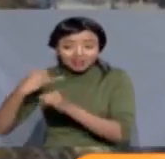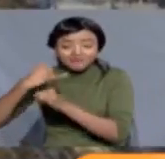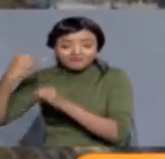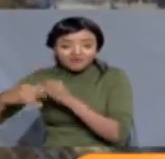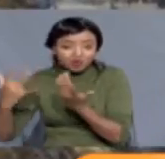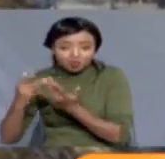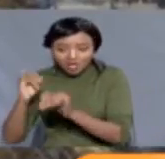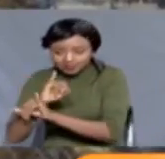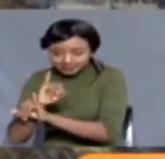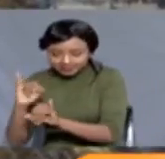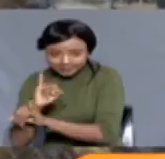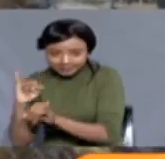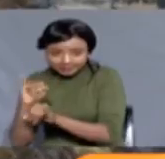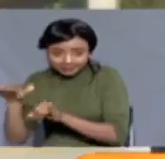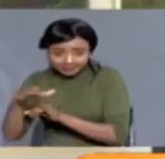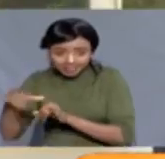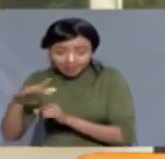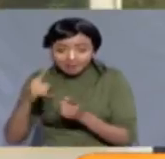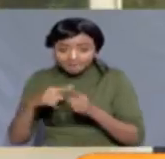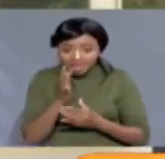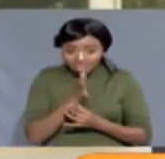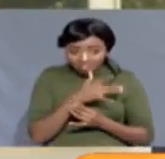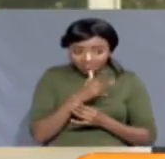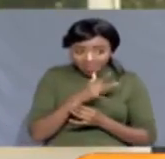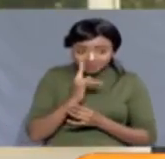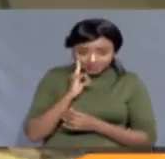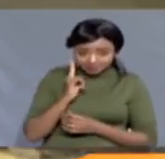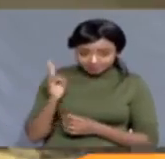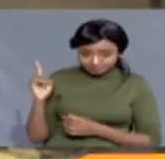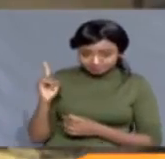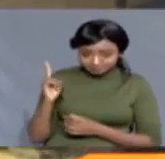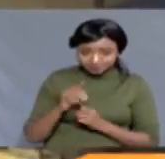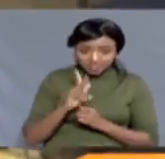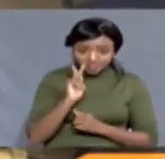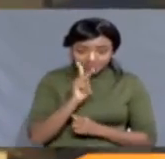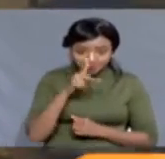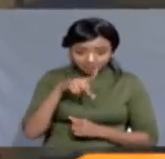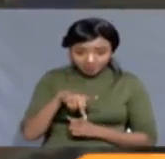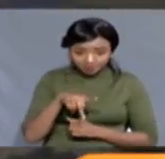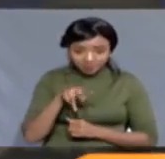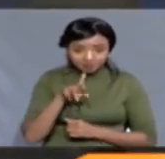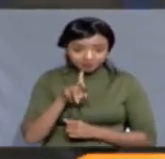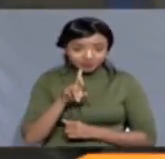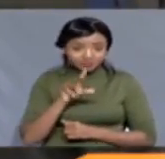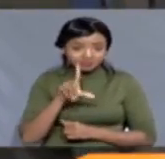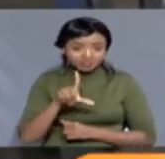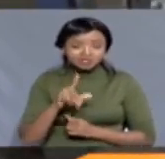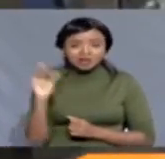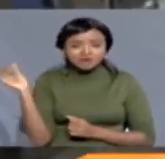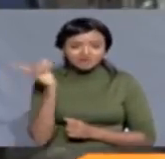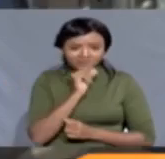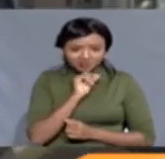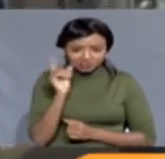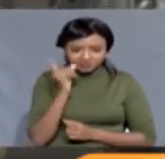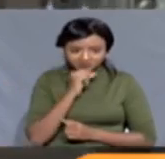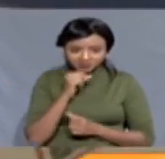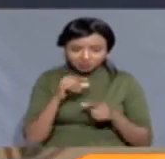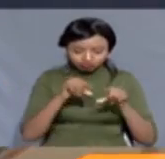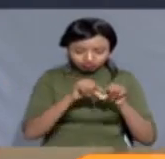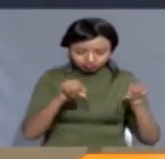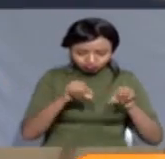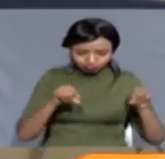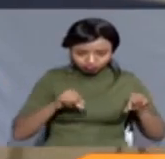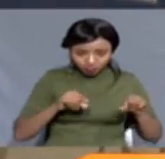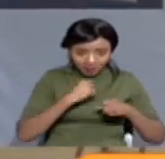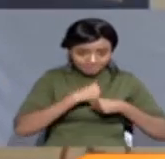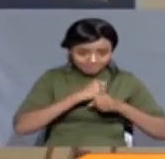for refinery. On Thursday, Kenya Pipeline Refineries Limited said it had completed the construction of a pipeline from the port of Mombasa